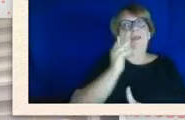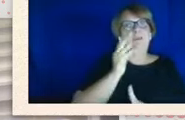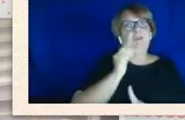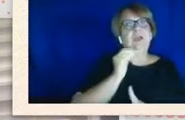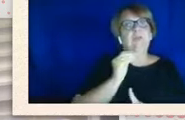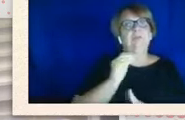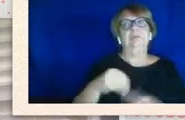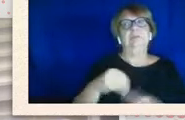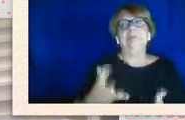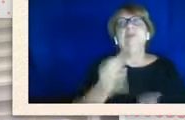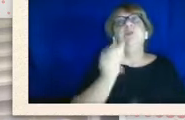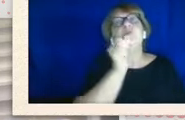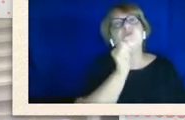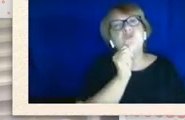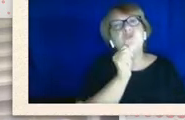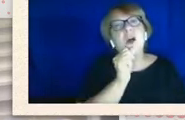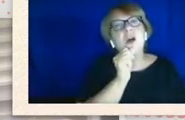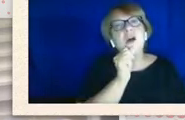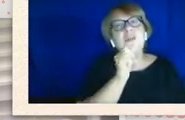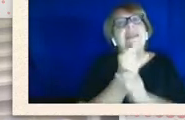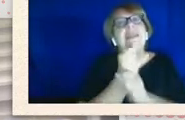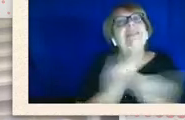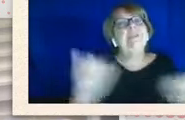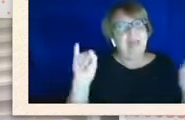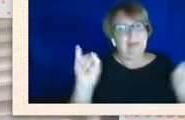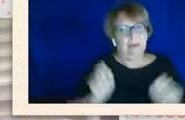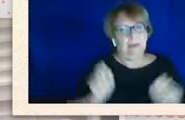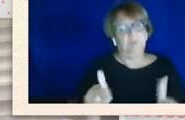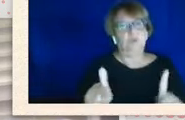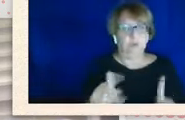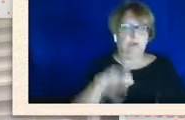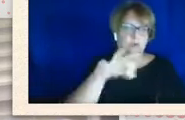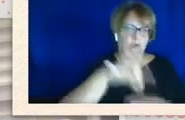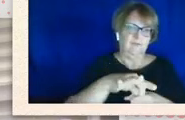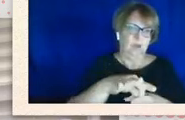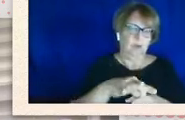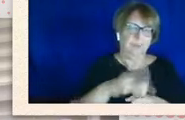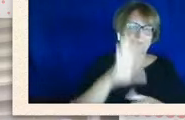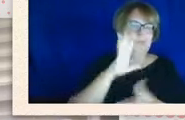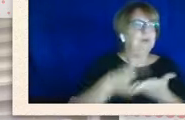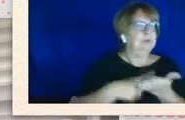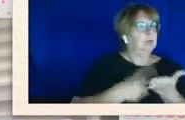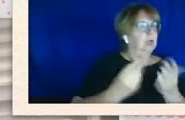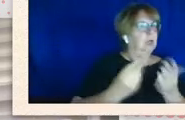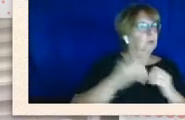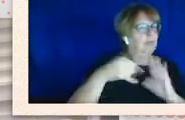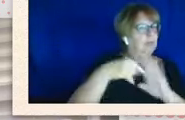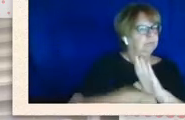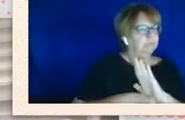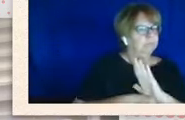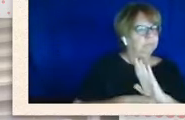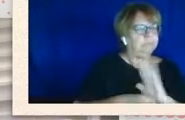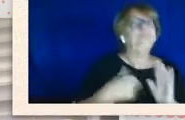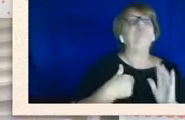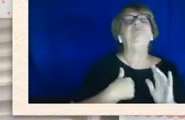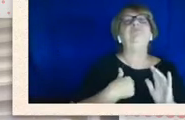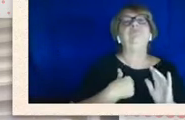private and independent opportunity to vote. We'll talk a little bit more about that in a sec. So I'll go ahead and advance the slide here if we